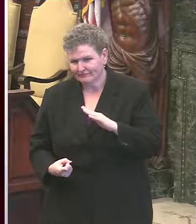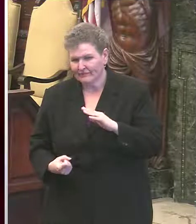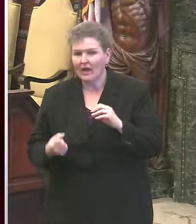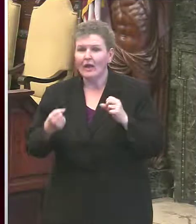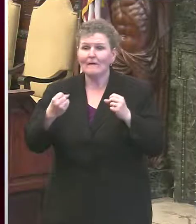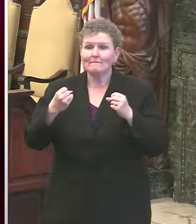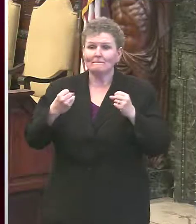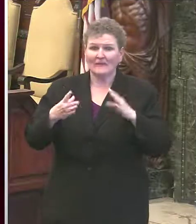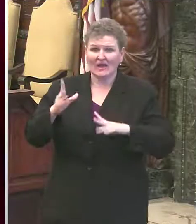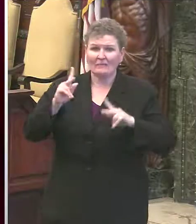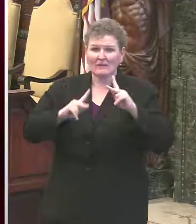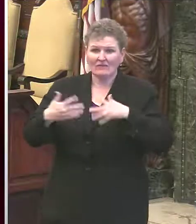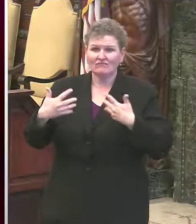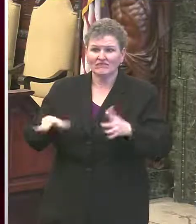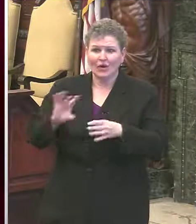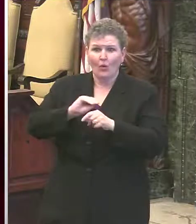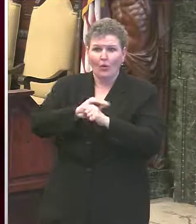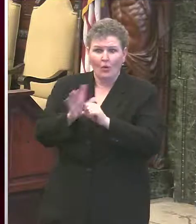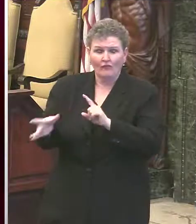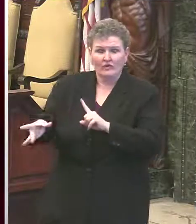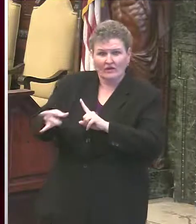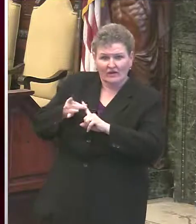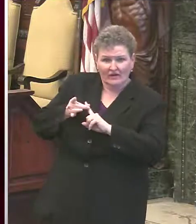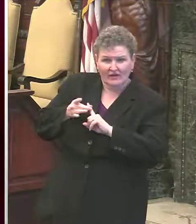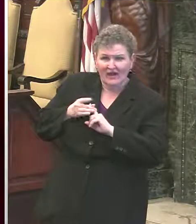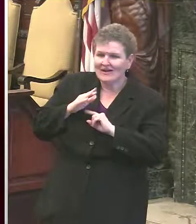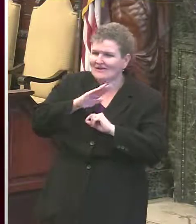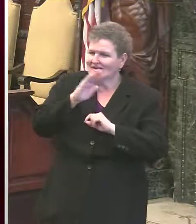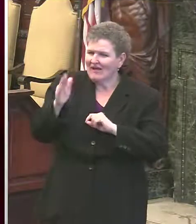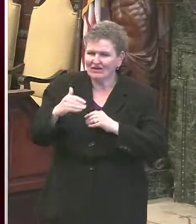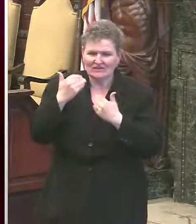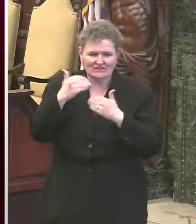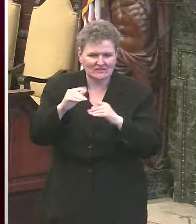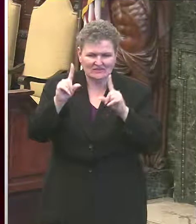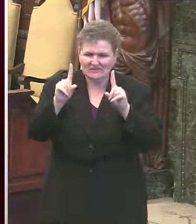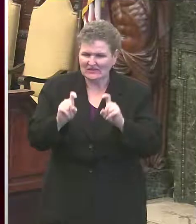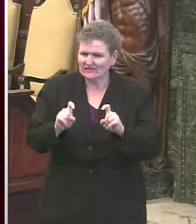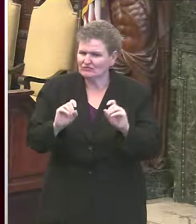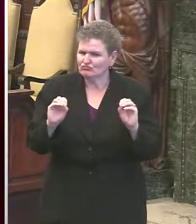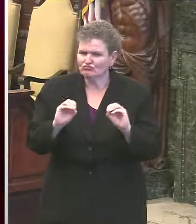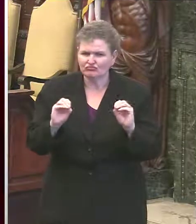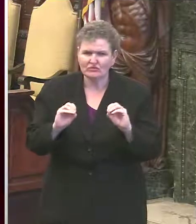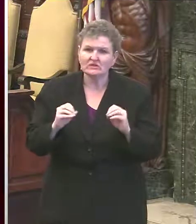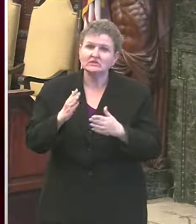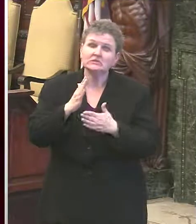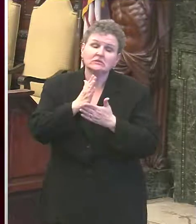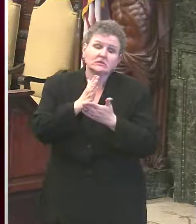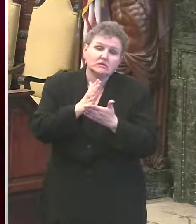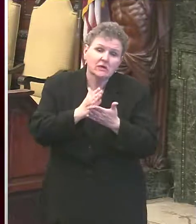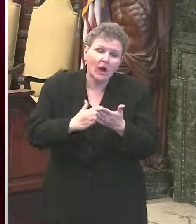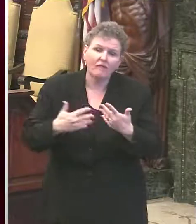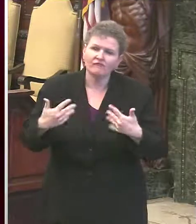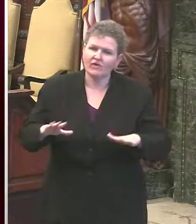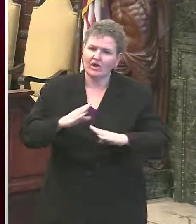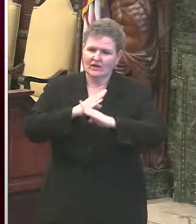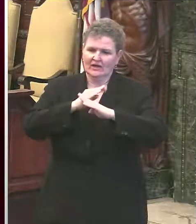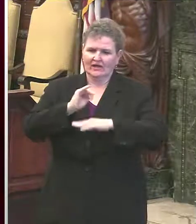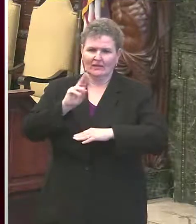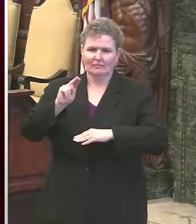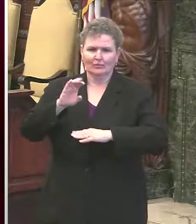infection never came to attention. They were never tested. Some of them are probably immune at this point, but some of them are not, and we don't know how